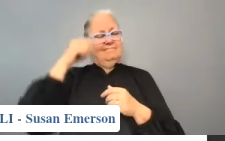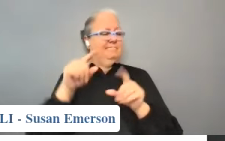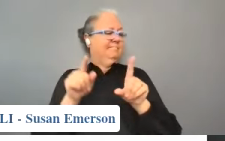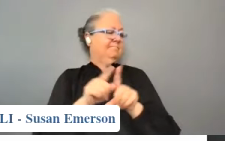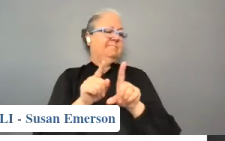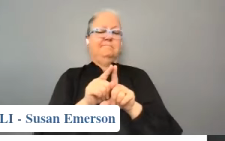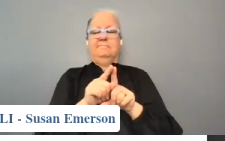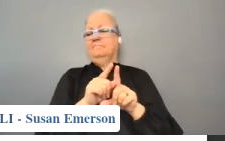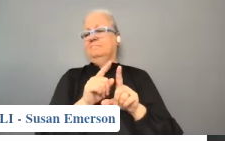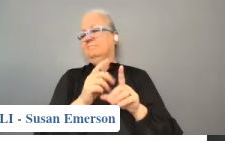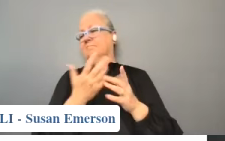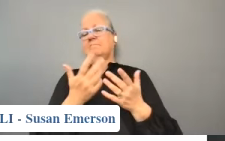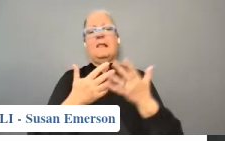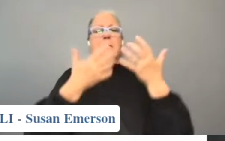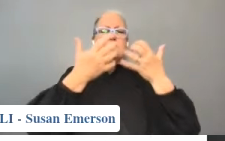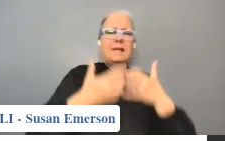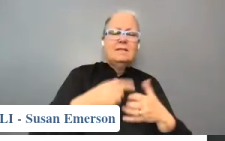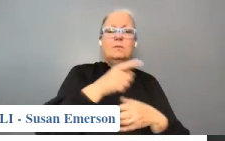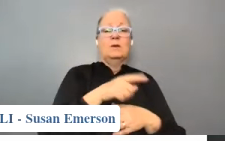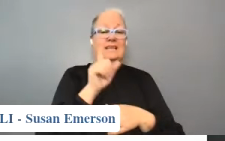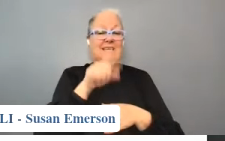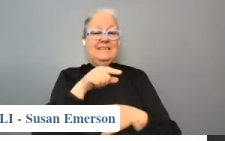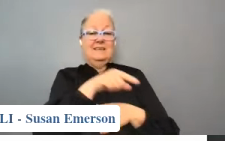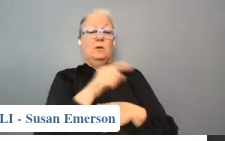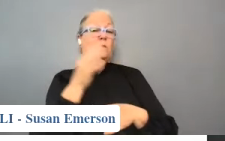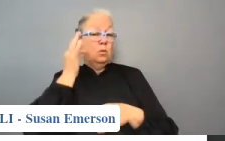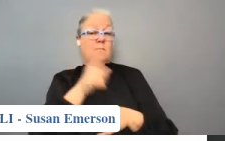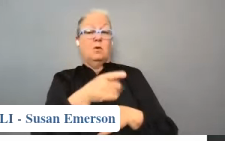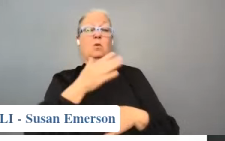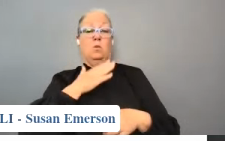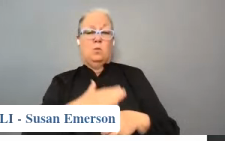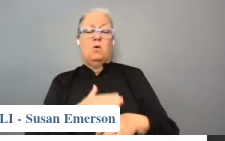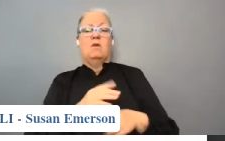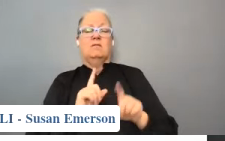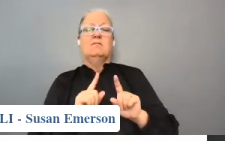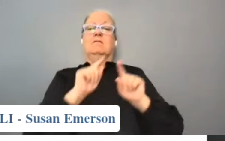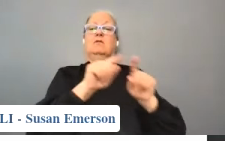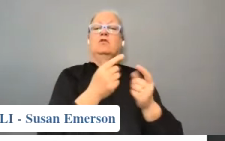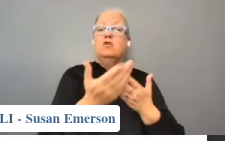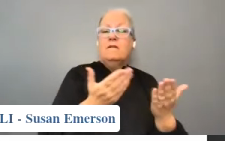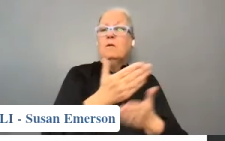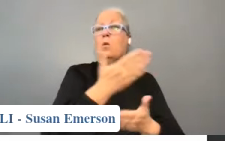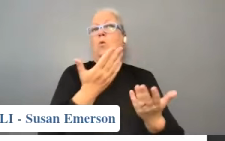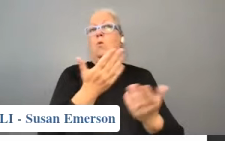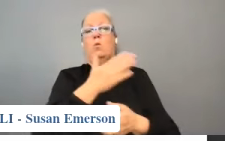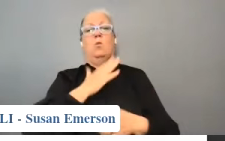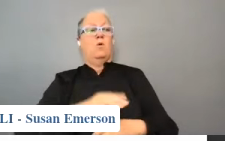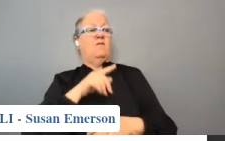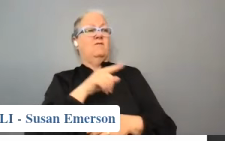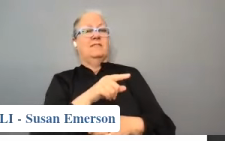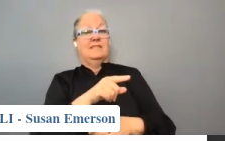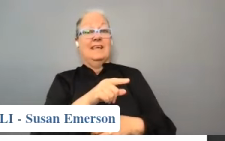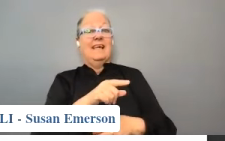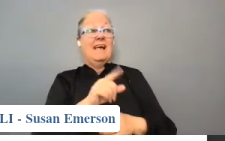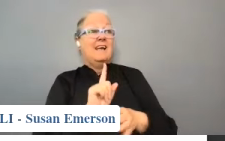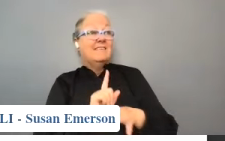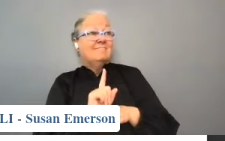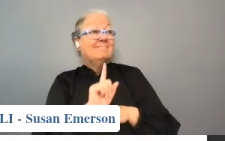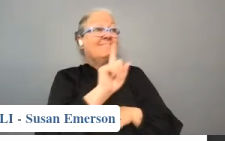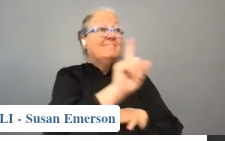are needed in order for a woman to get to a service, to even access her cash transfer or